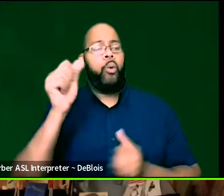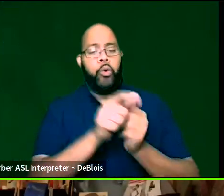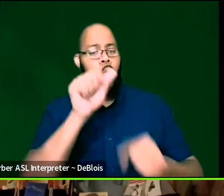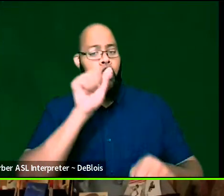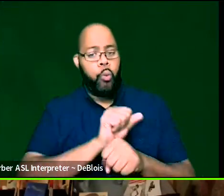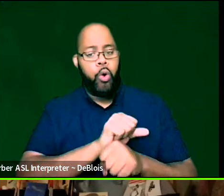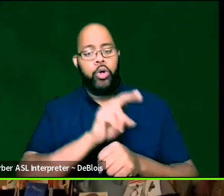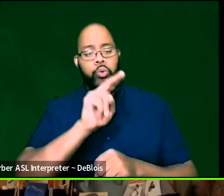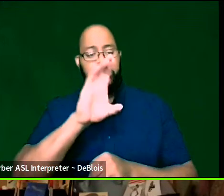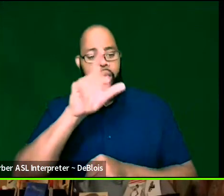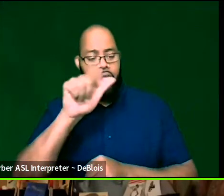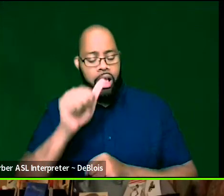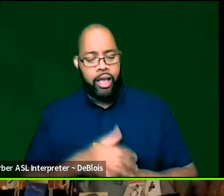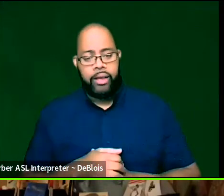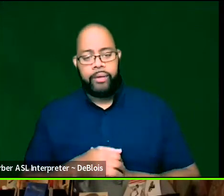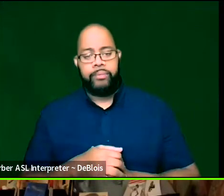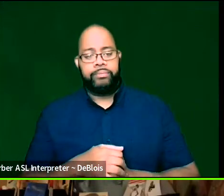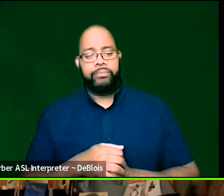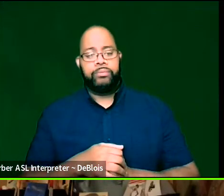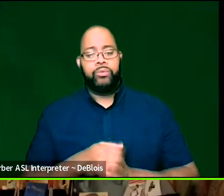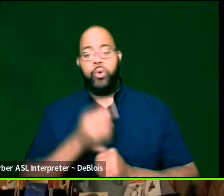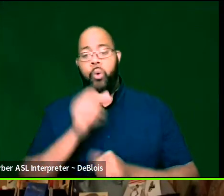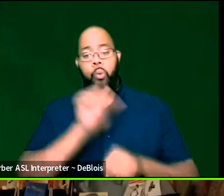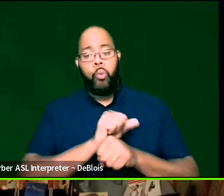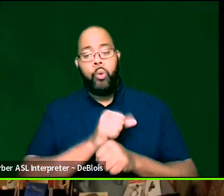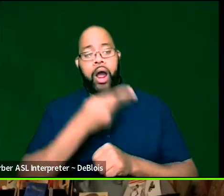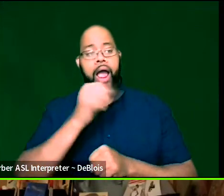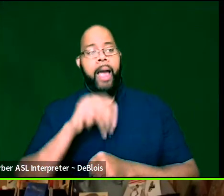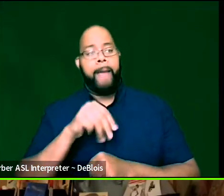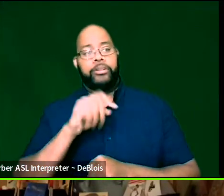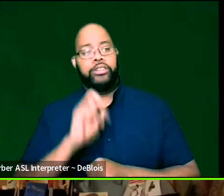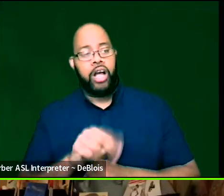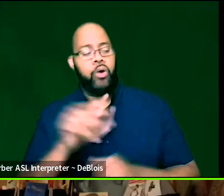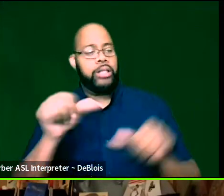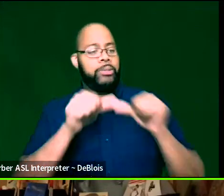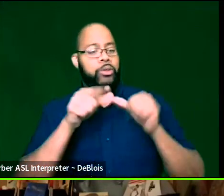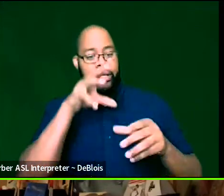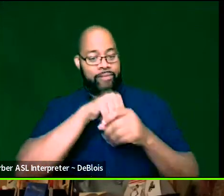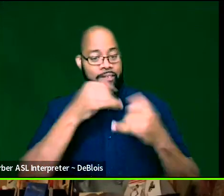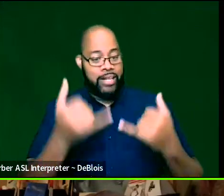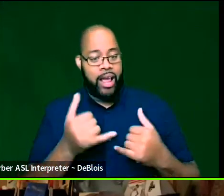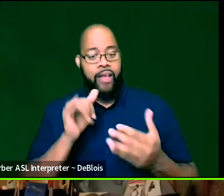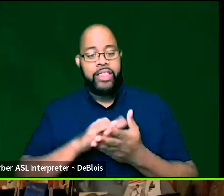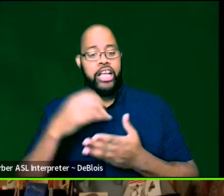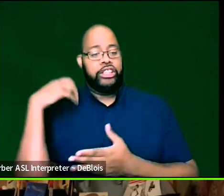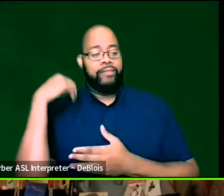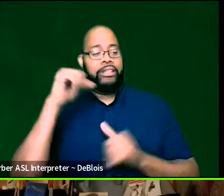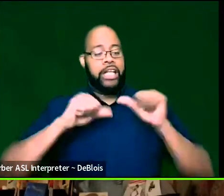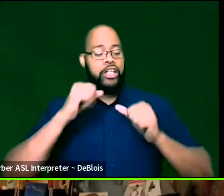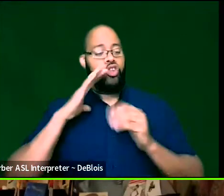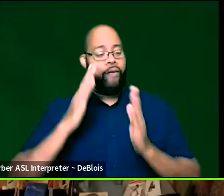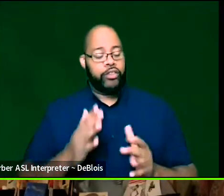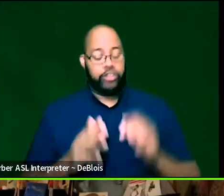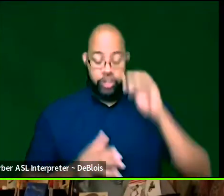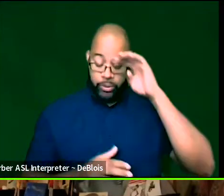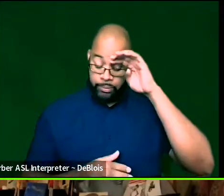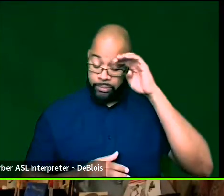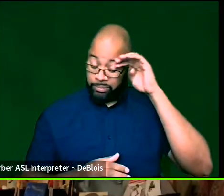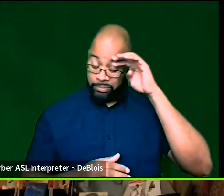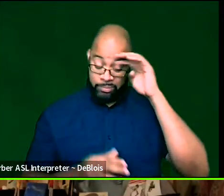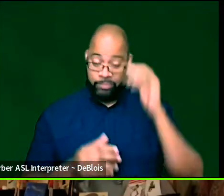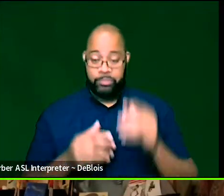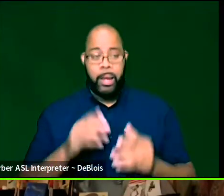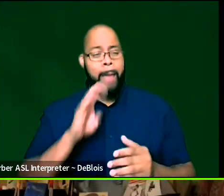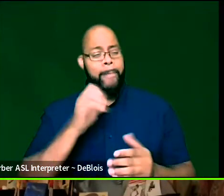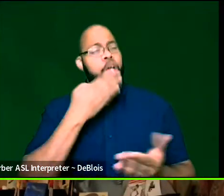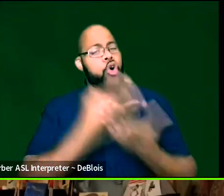at UCLA or your work at Hampton or the space you're in now as a chief science officer, be